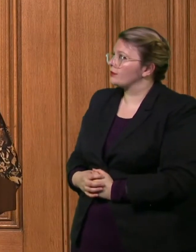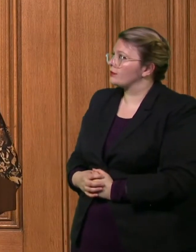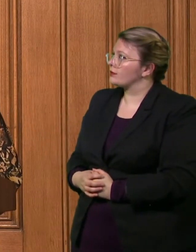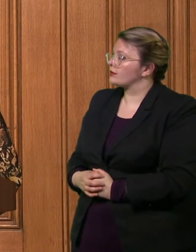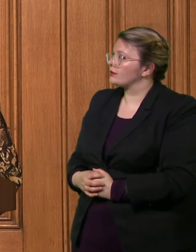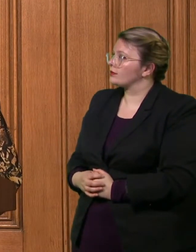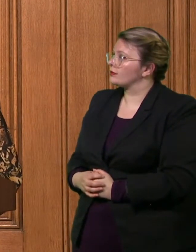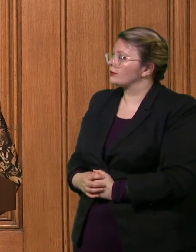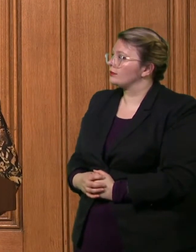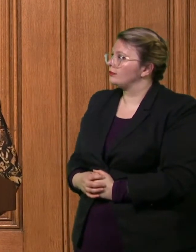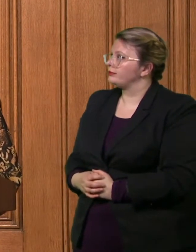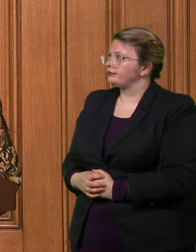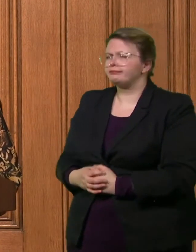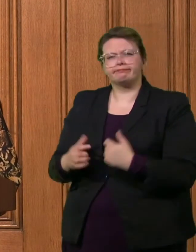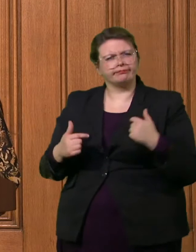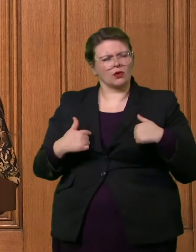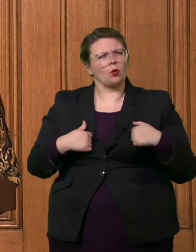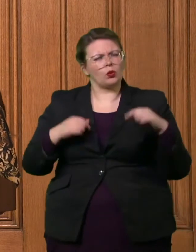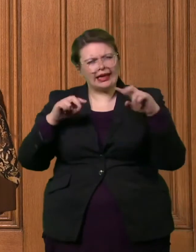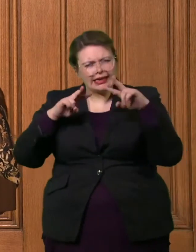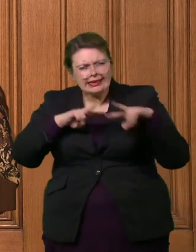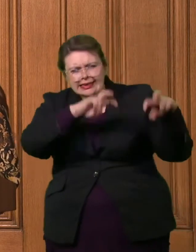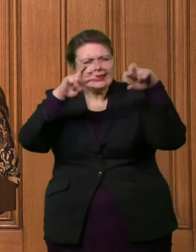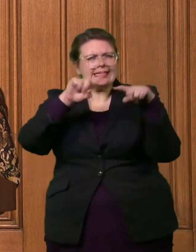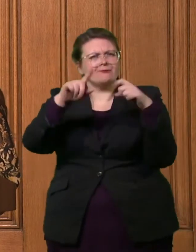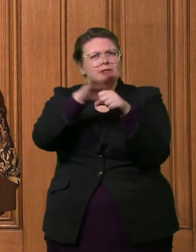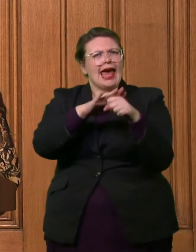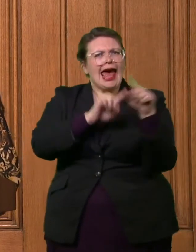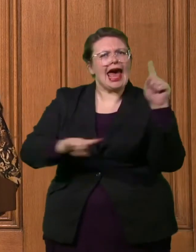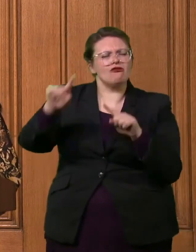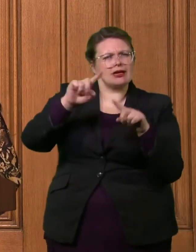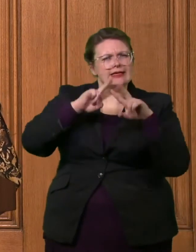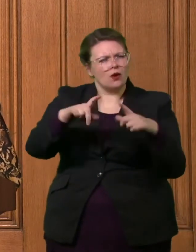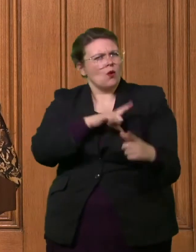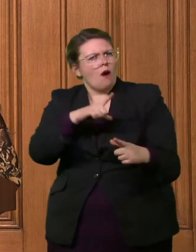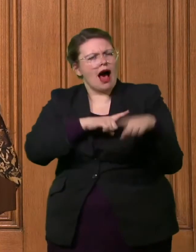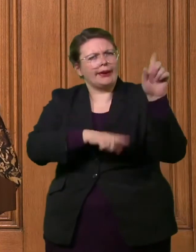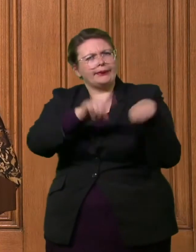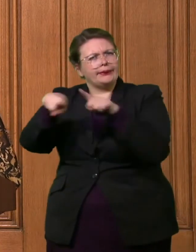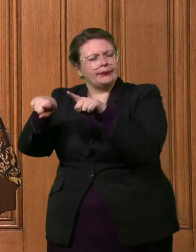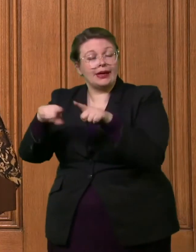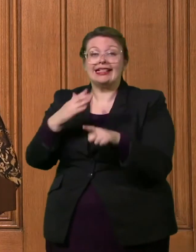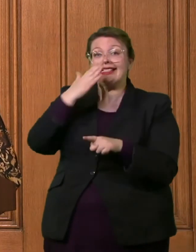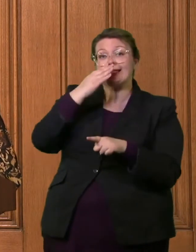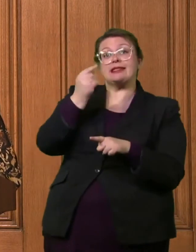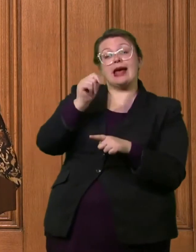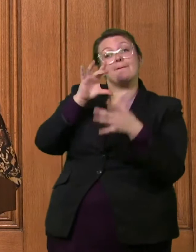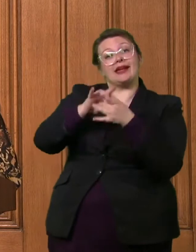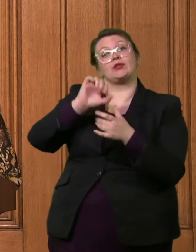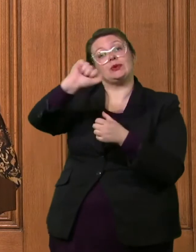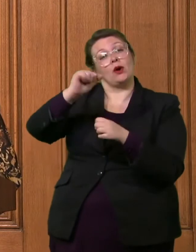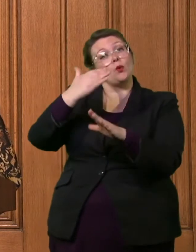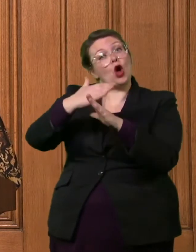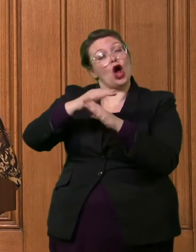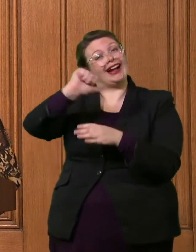in the regions. Some of the differences that we can see relates to the occupations and workplaces that occur. And as you know, we have increased